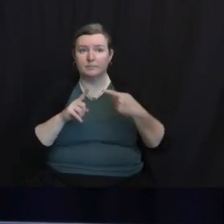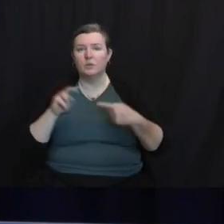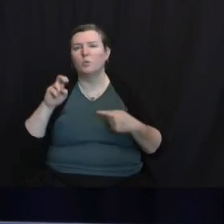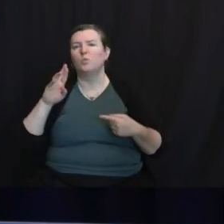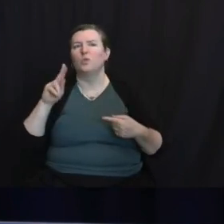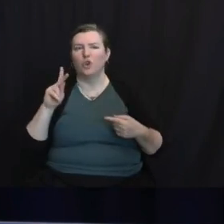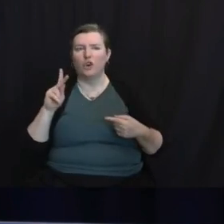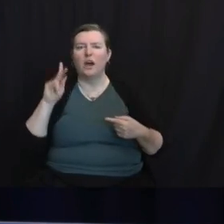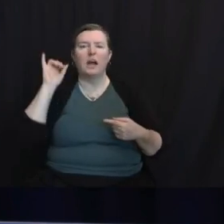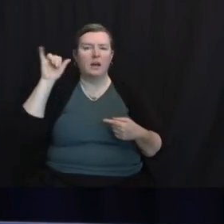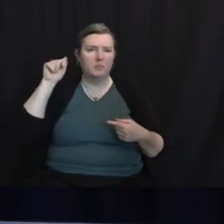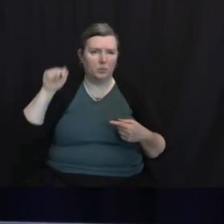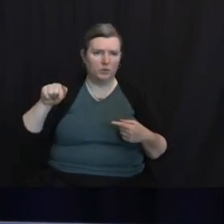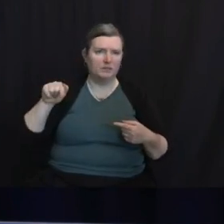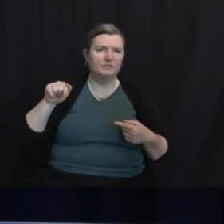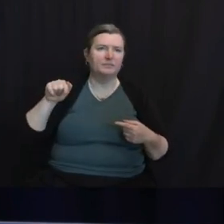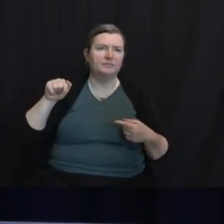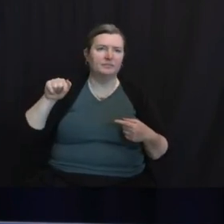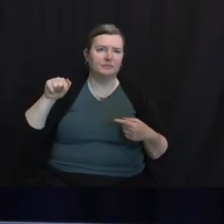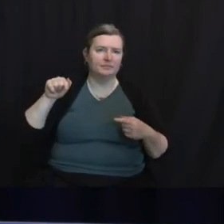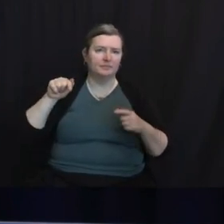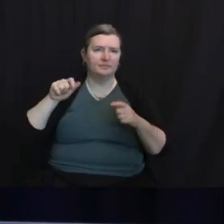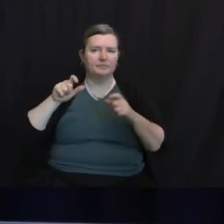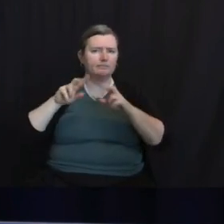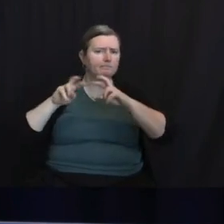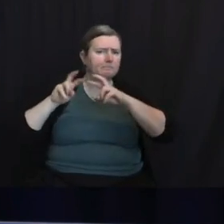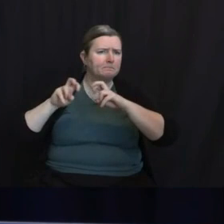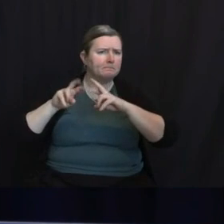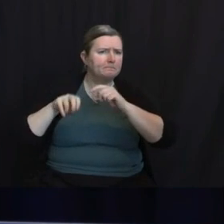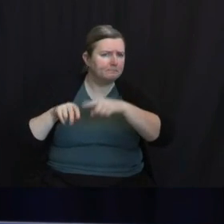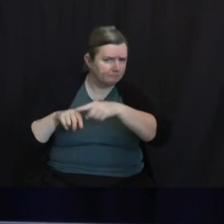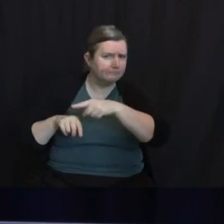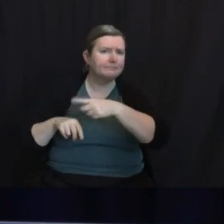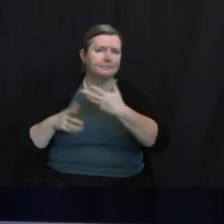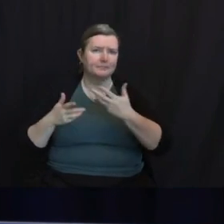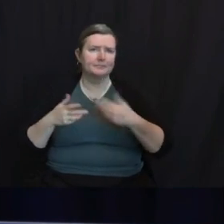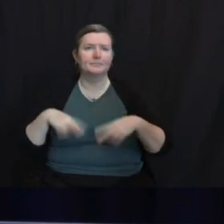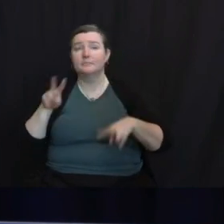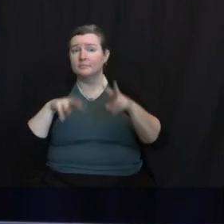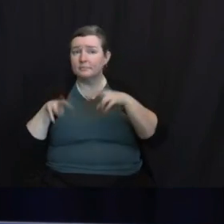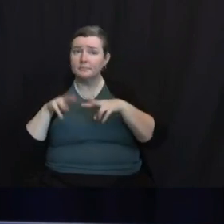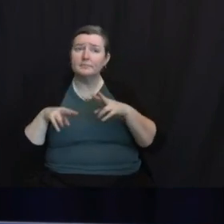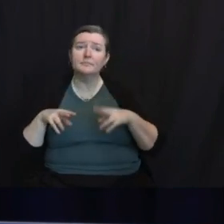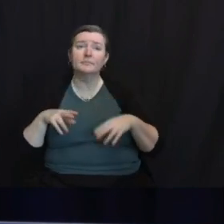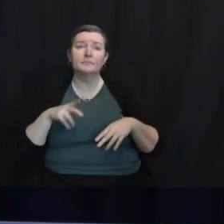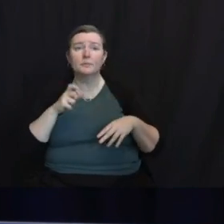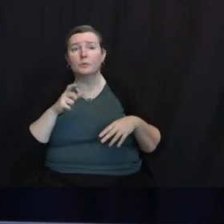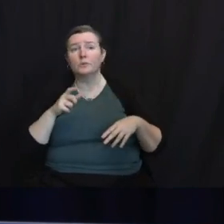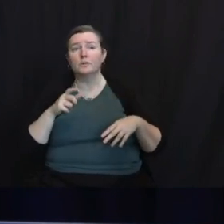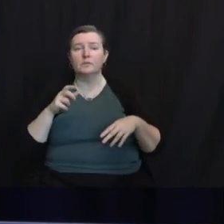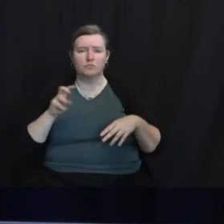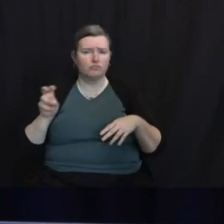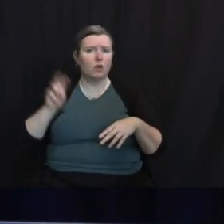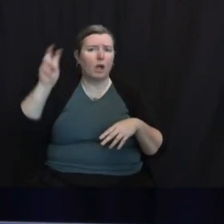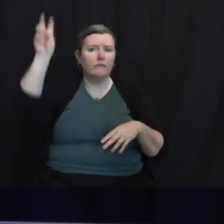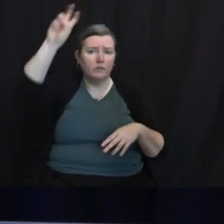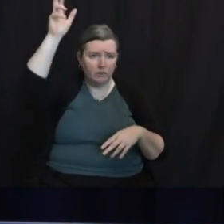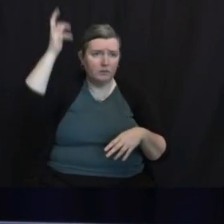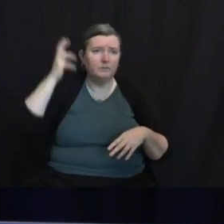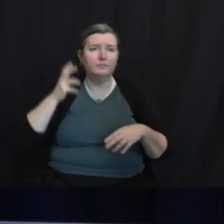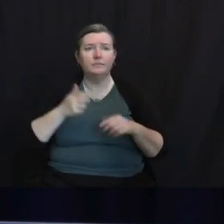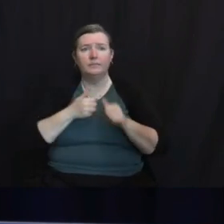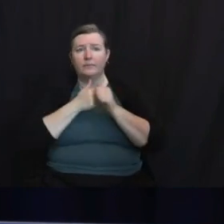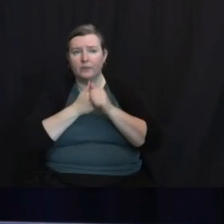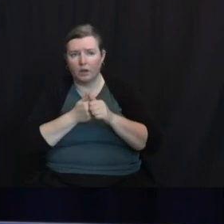has issued guidance to our local health officials to monitor travelers based on their risk levels. Local health departments right